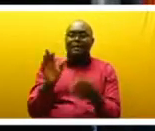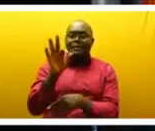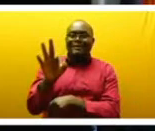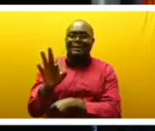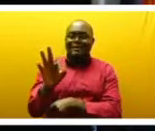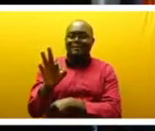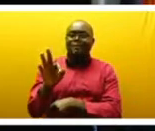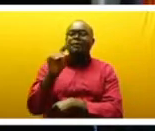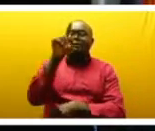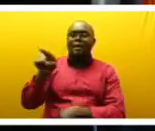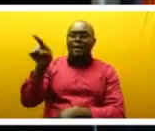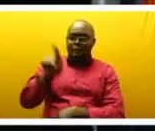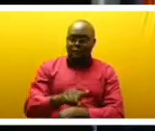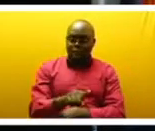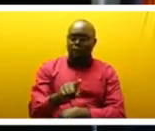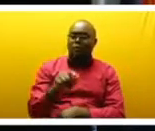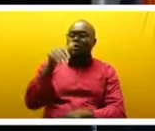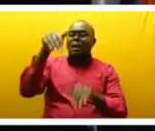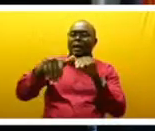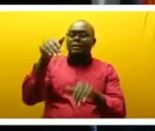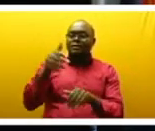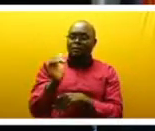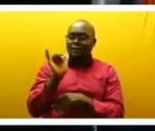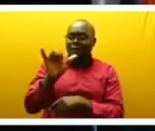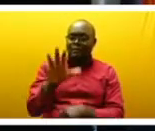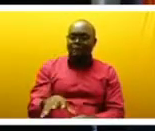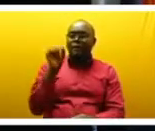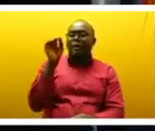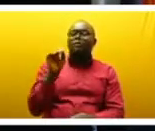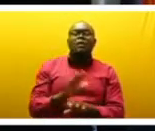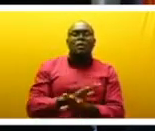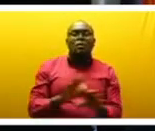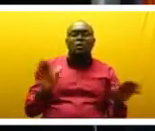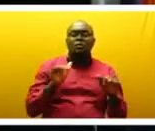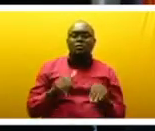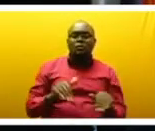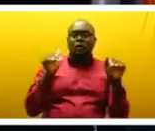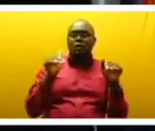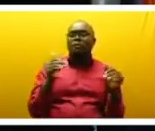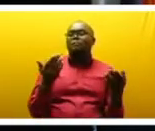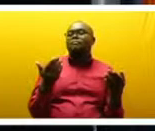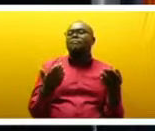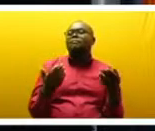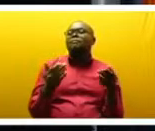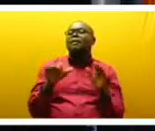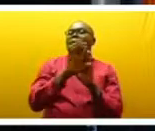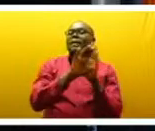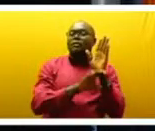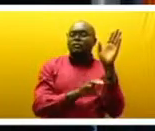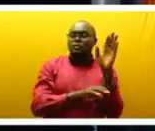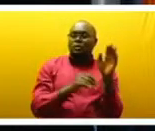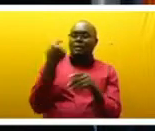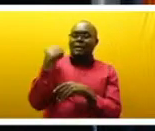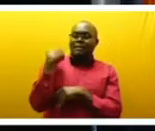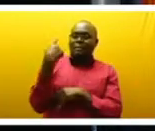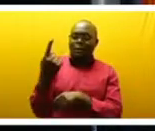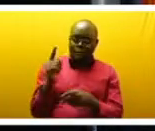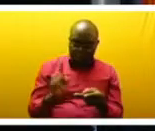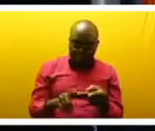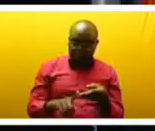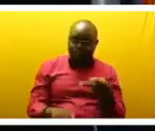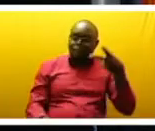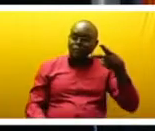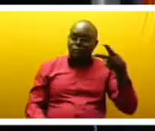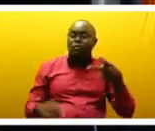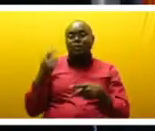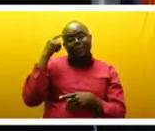a nullification of an election that is found not to have been in compliance with the Constitution. That is number one. Number two, I